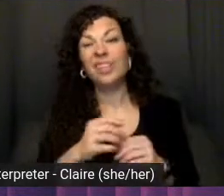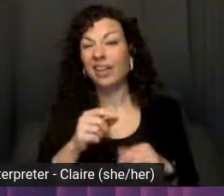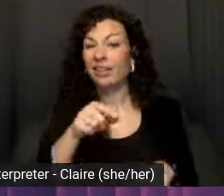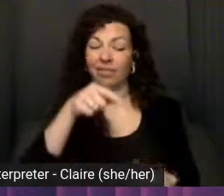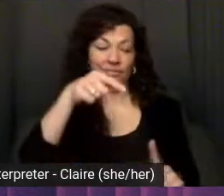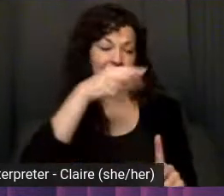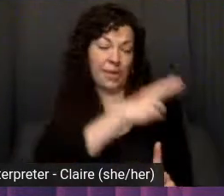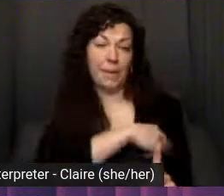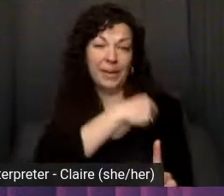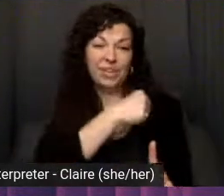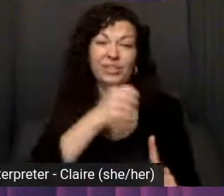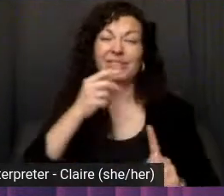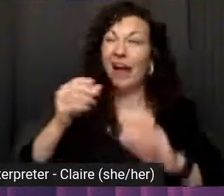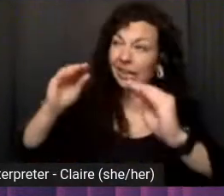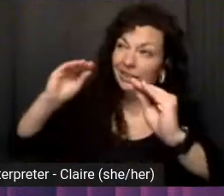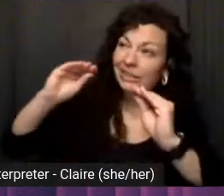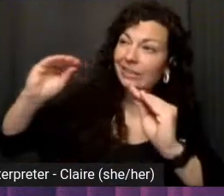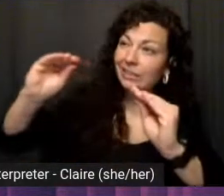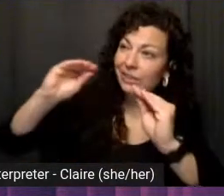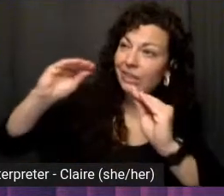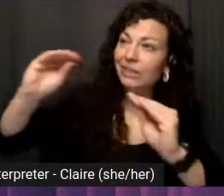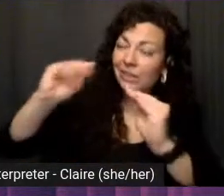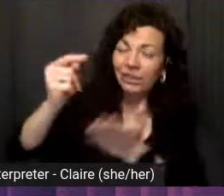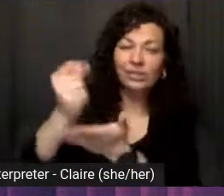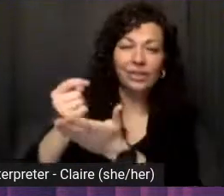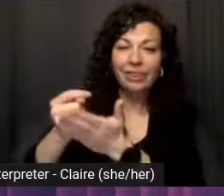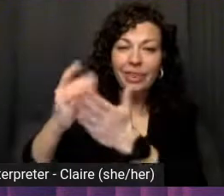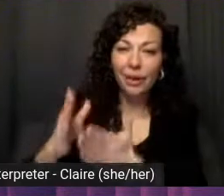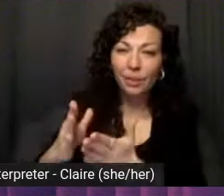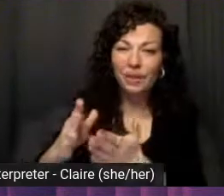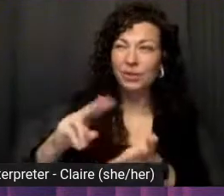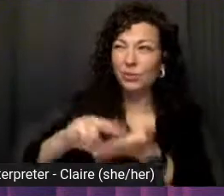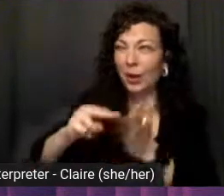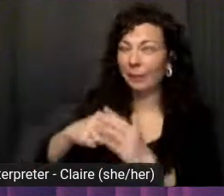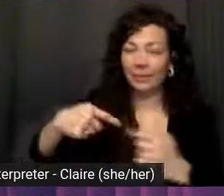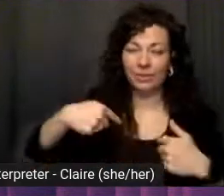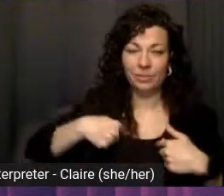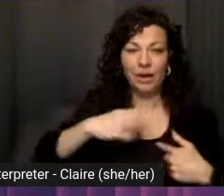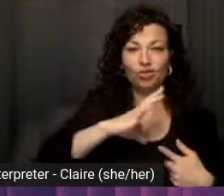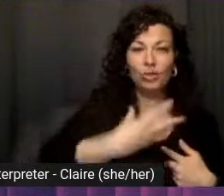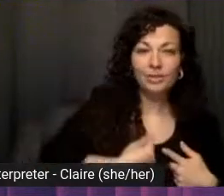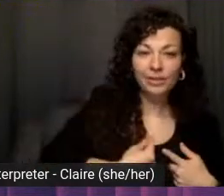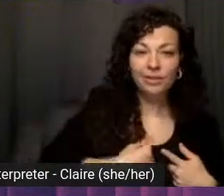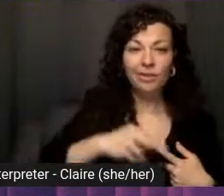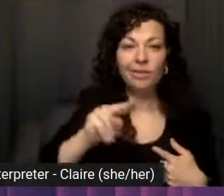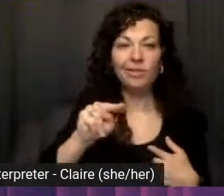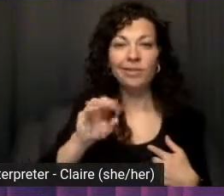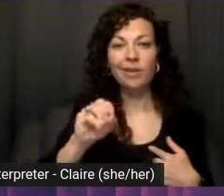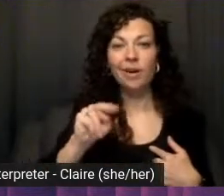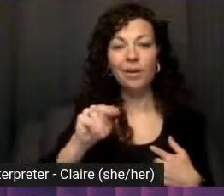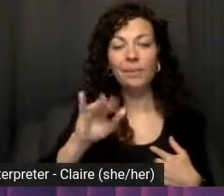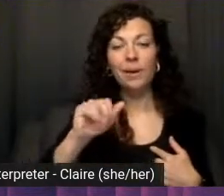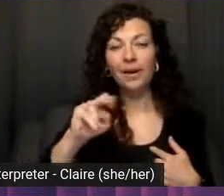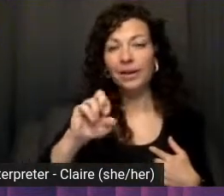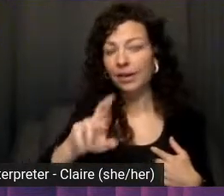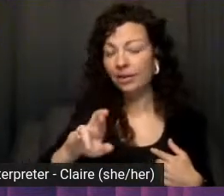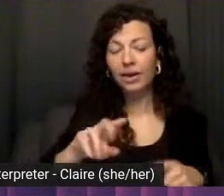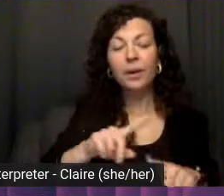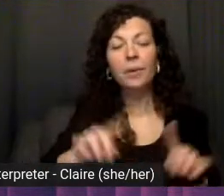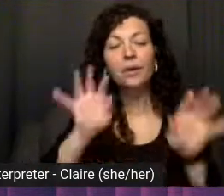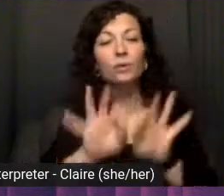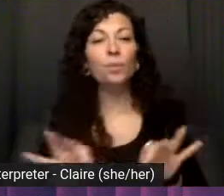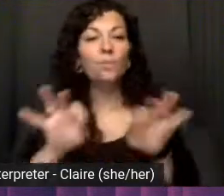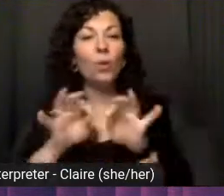what it means to be transgender, non-binary, and, you know, making sure that we have the referral set up, that they can meet people who can support them